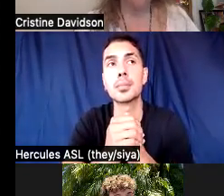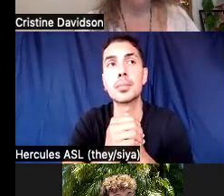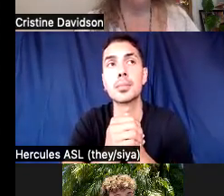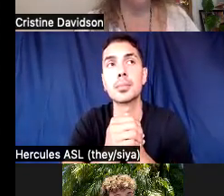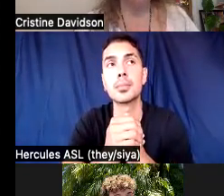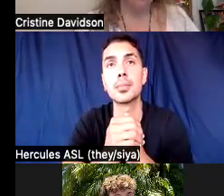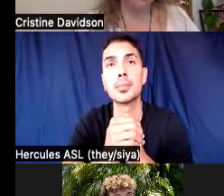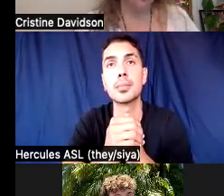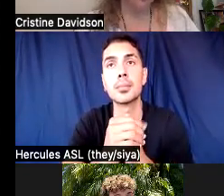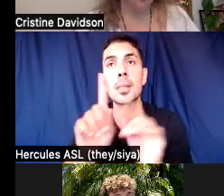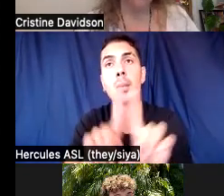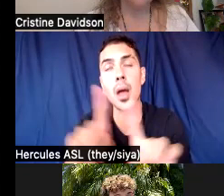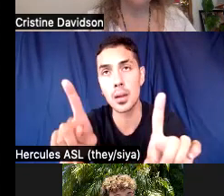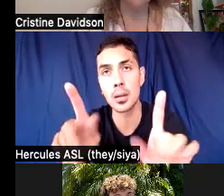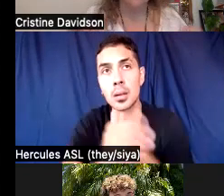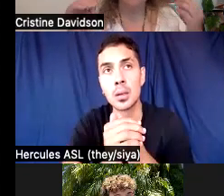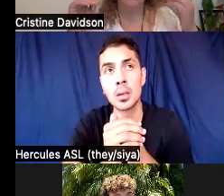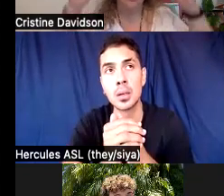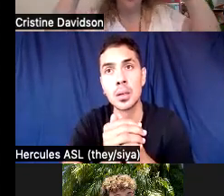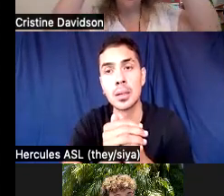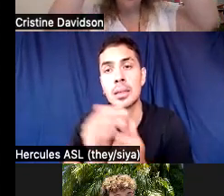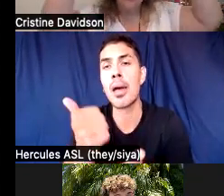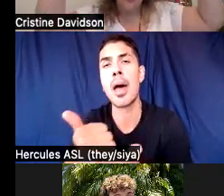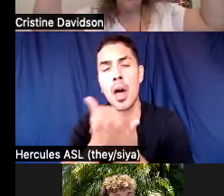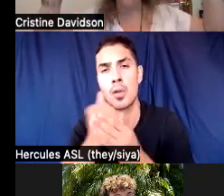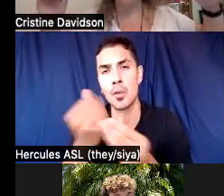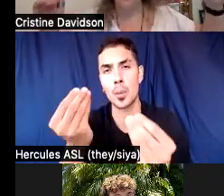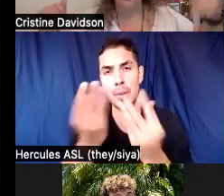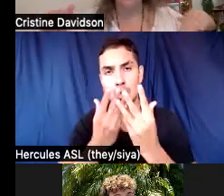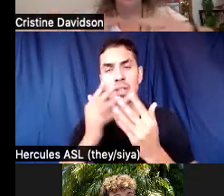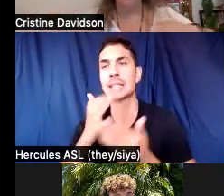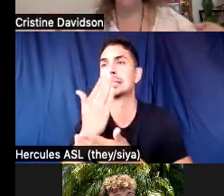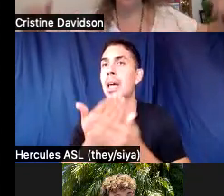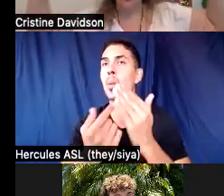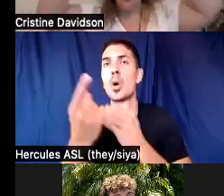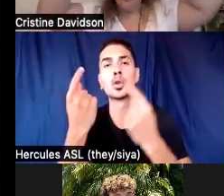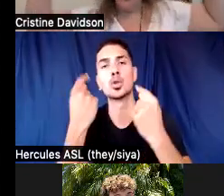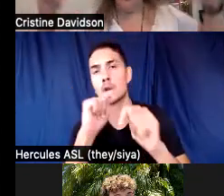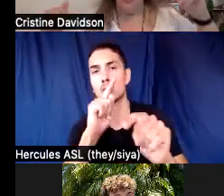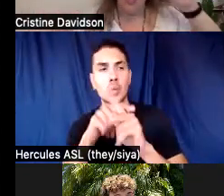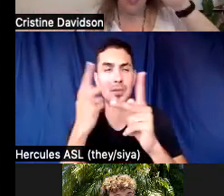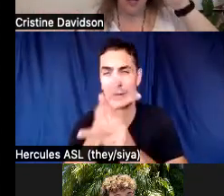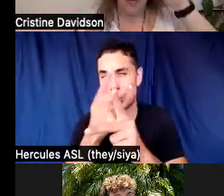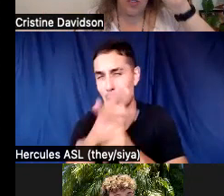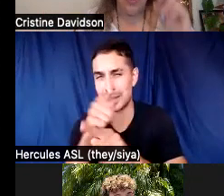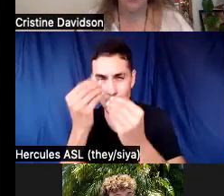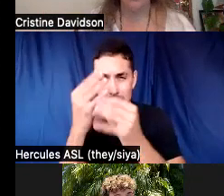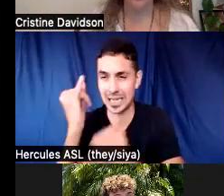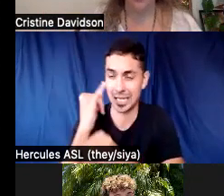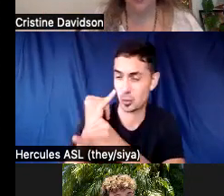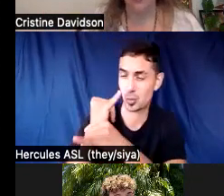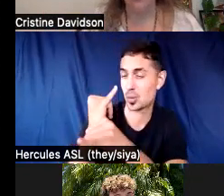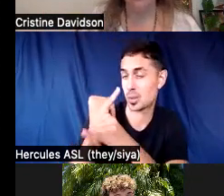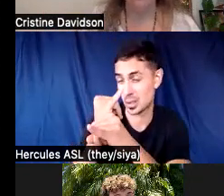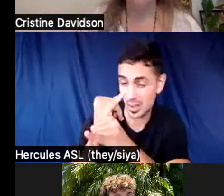helpful information to know that at least somebody is trying to institutionalize this information to get